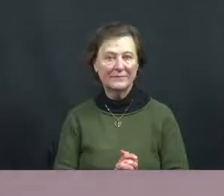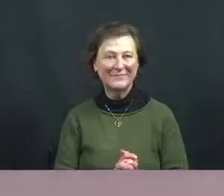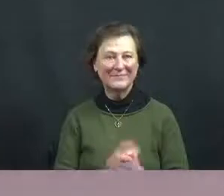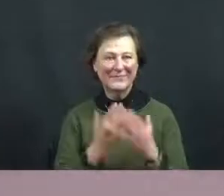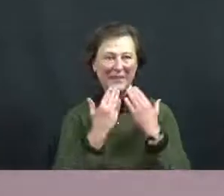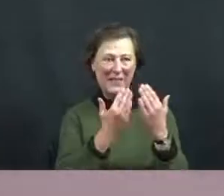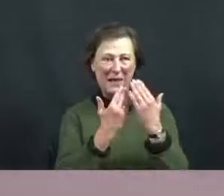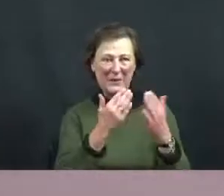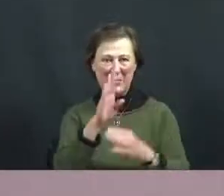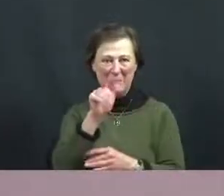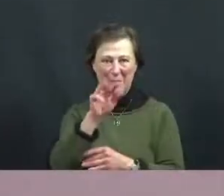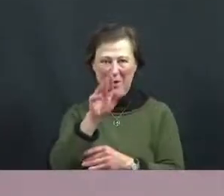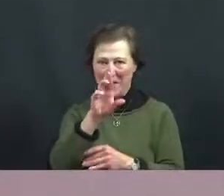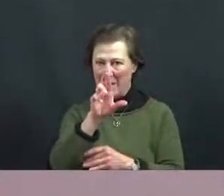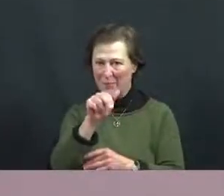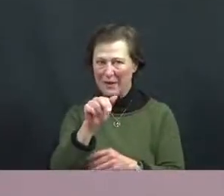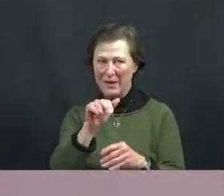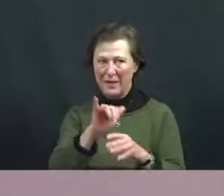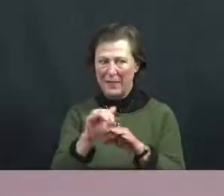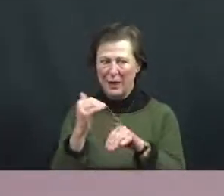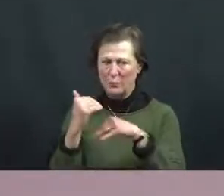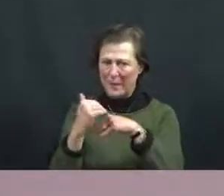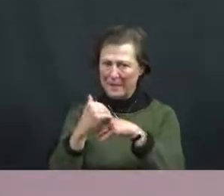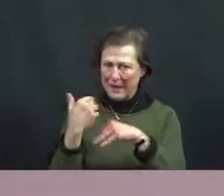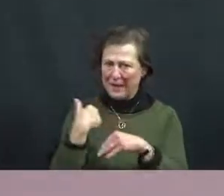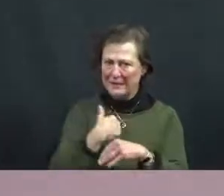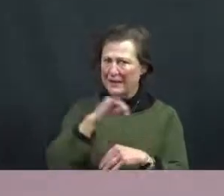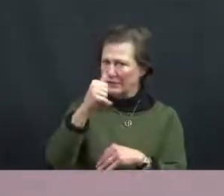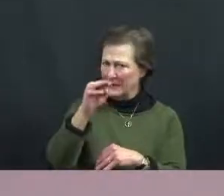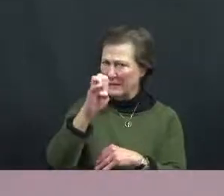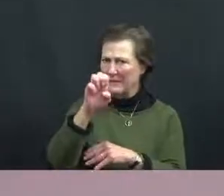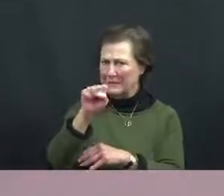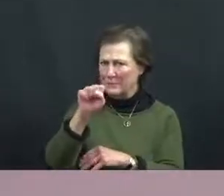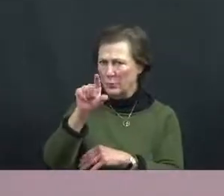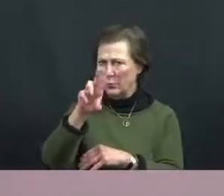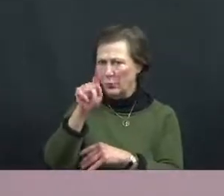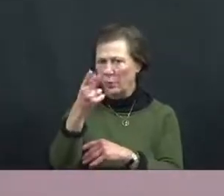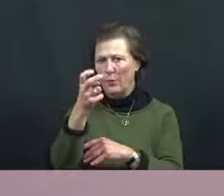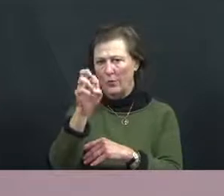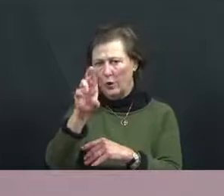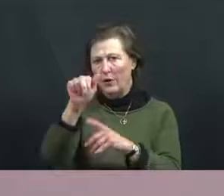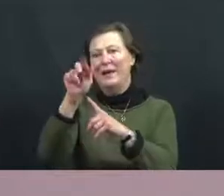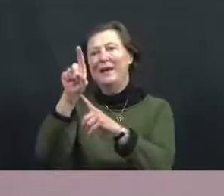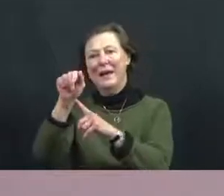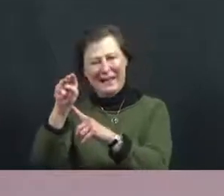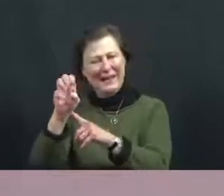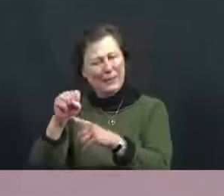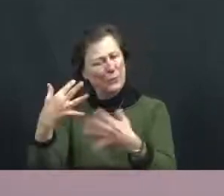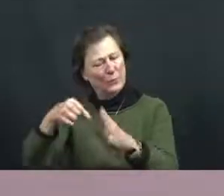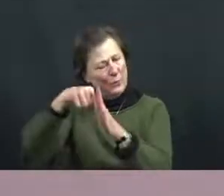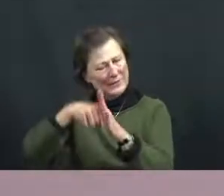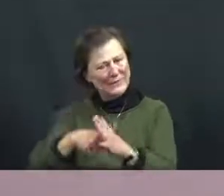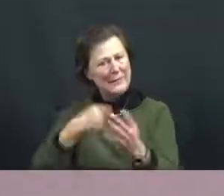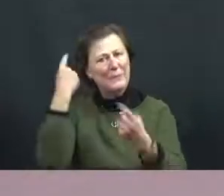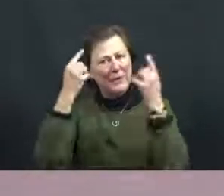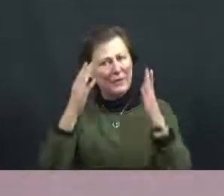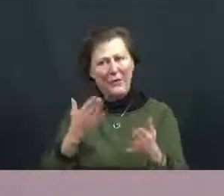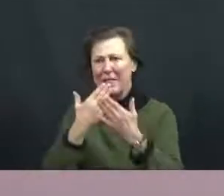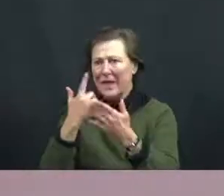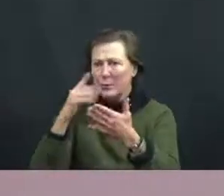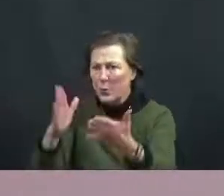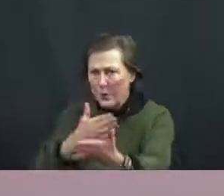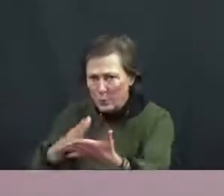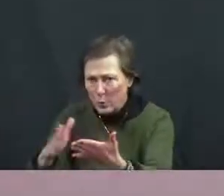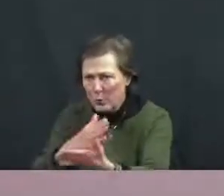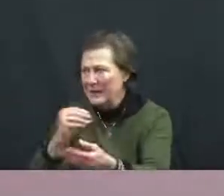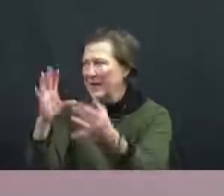Thank you, Barbara, for that reminder of James Luther Adams. He is really a profound thinker. Thanks to the musicians and the storytellers, too,